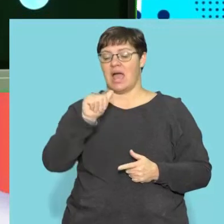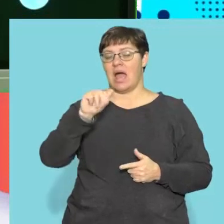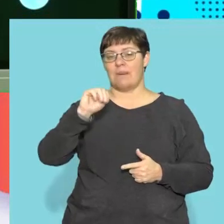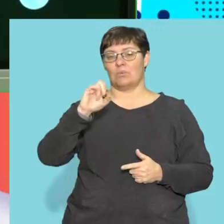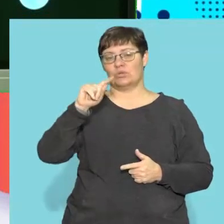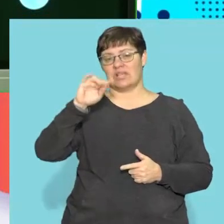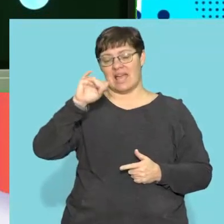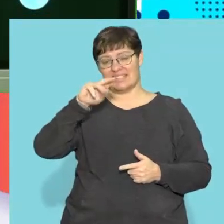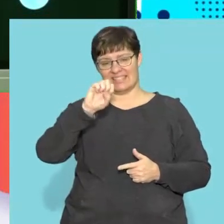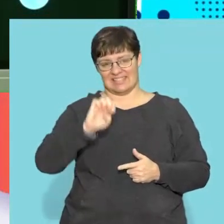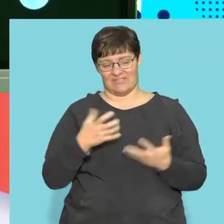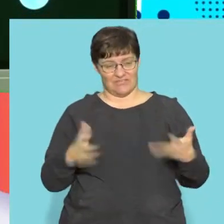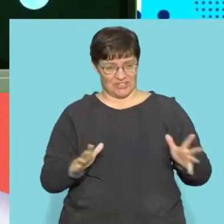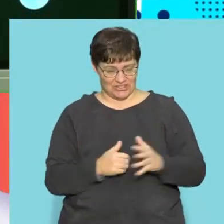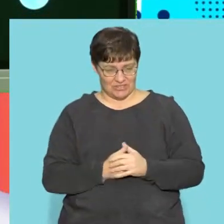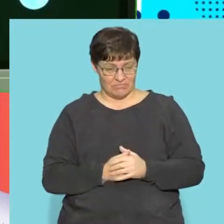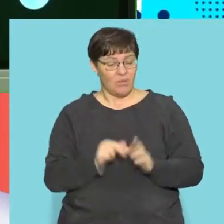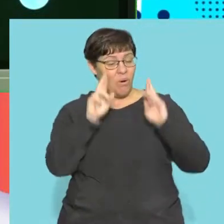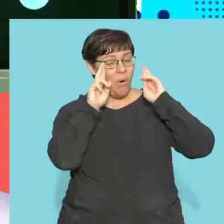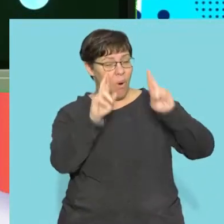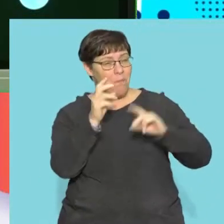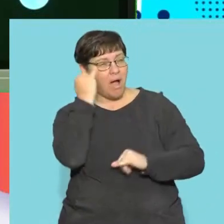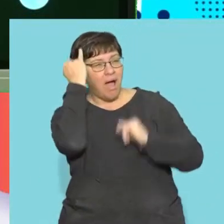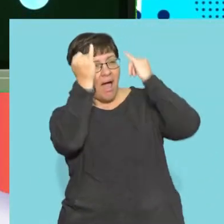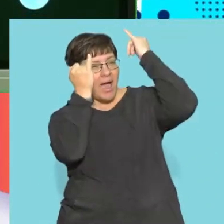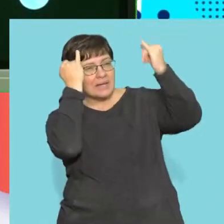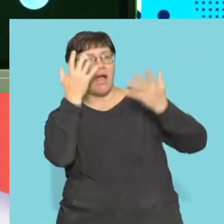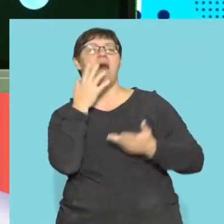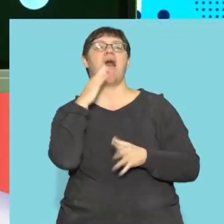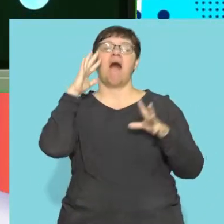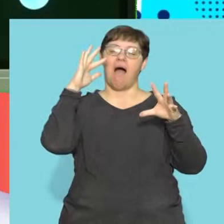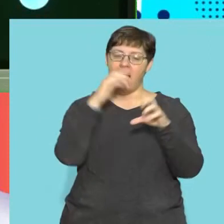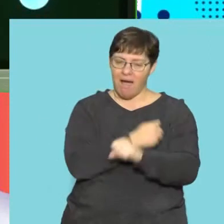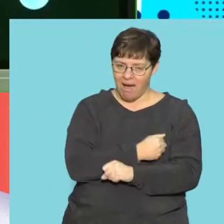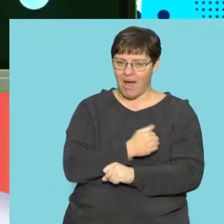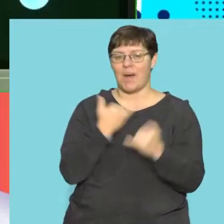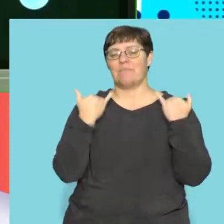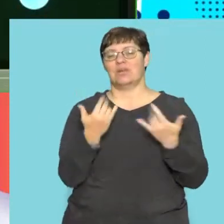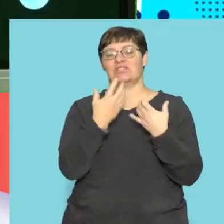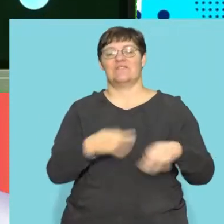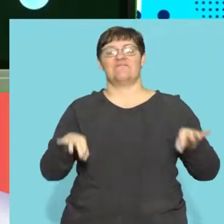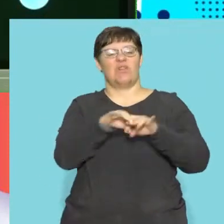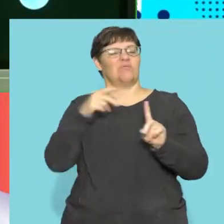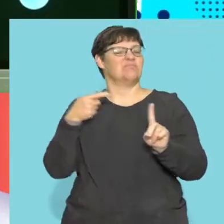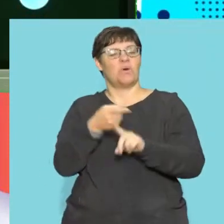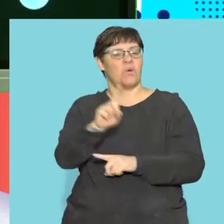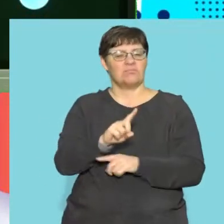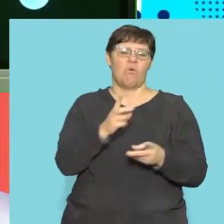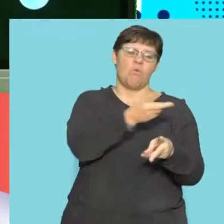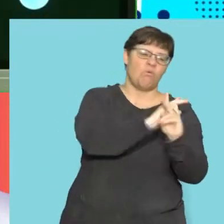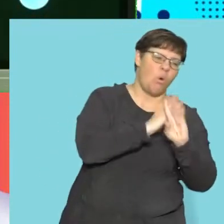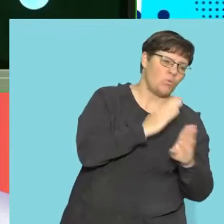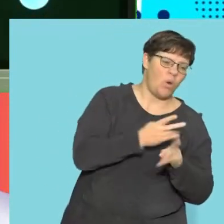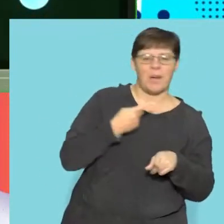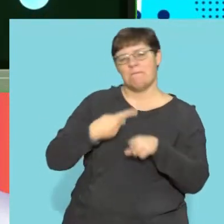we normally say we're amortizing this. I hope all of that has given you some idea on what exactly present value